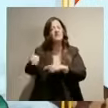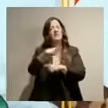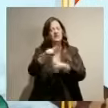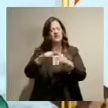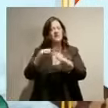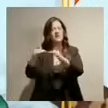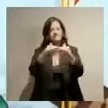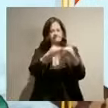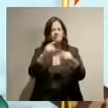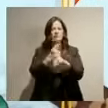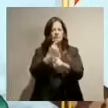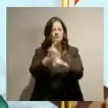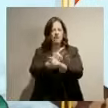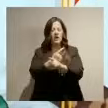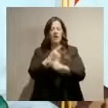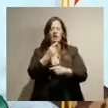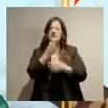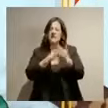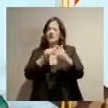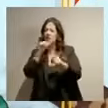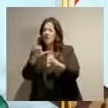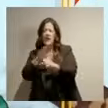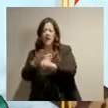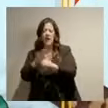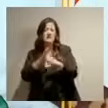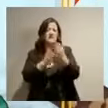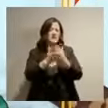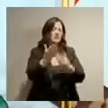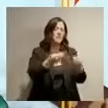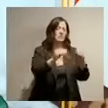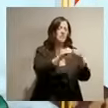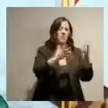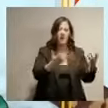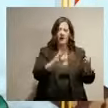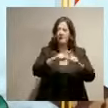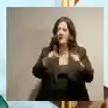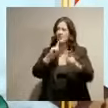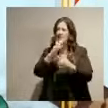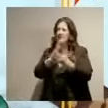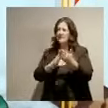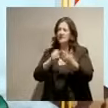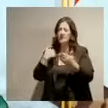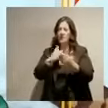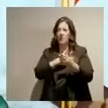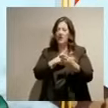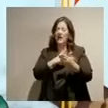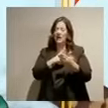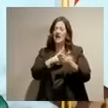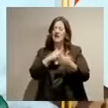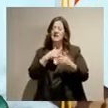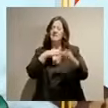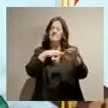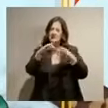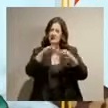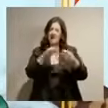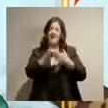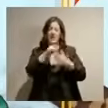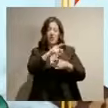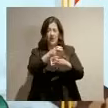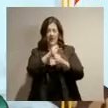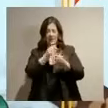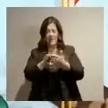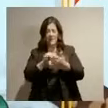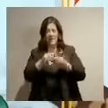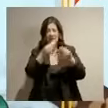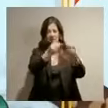about doing enough. As you know, a few years ago, we required accountability plans before we submitted at least one of the discretionary portions, the HAP